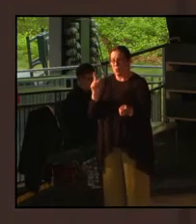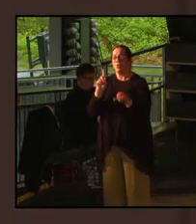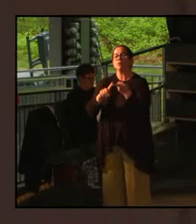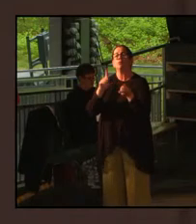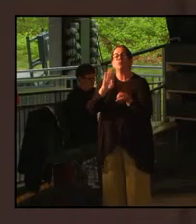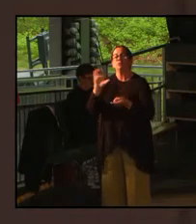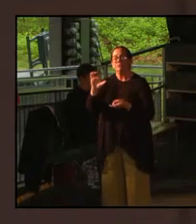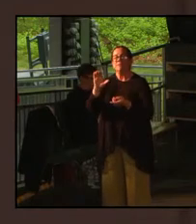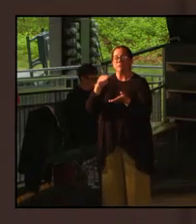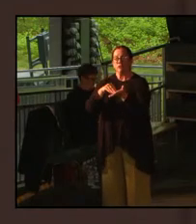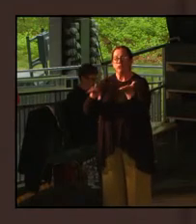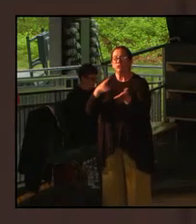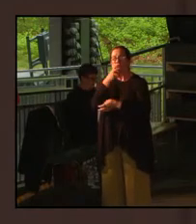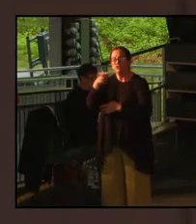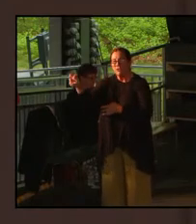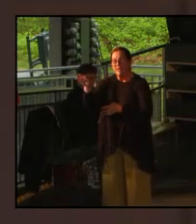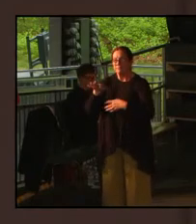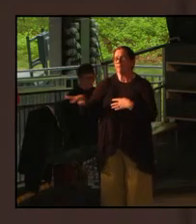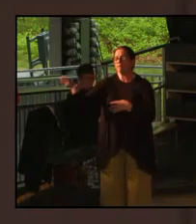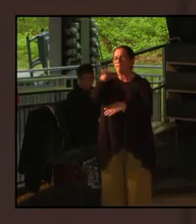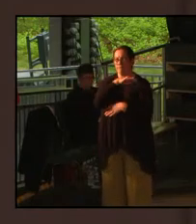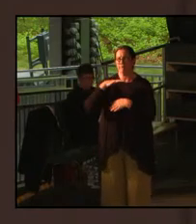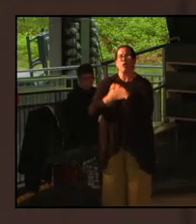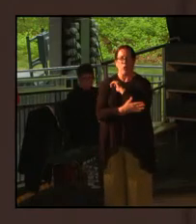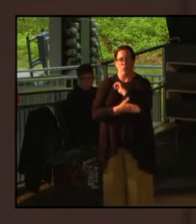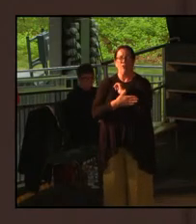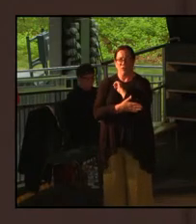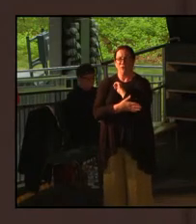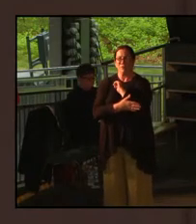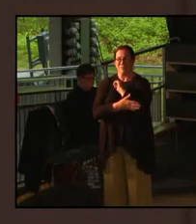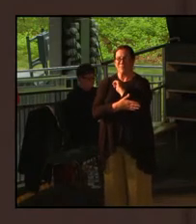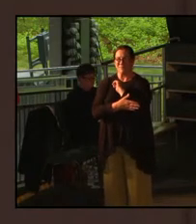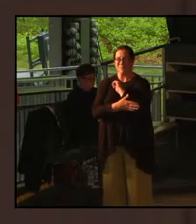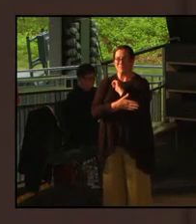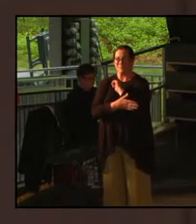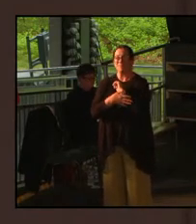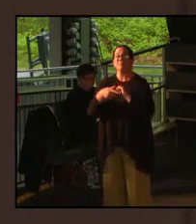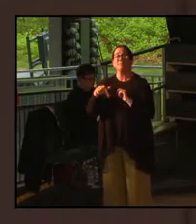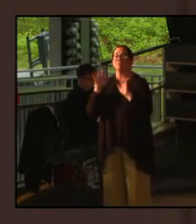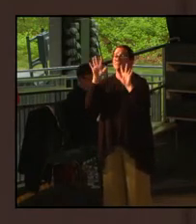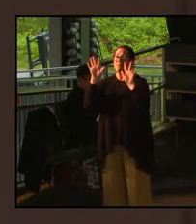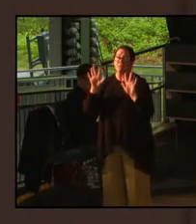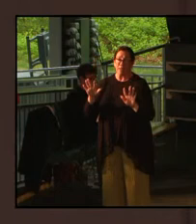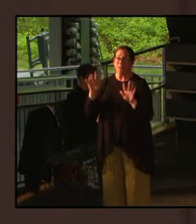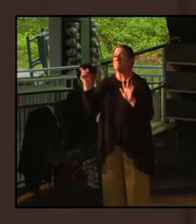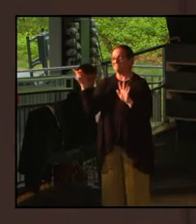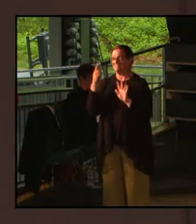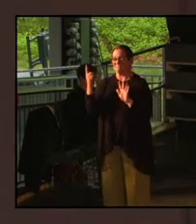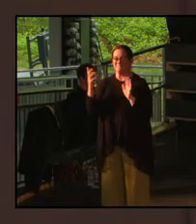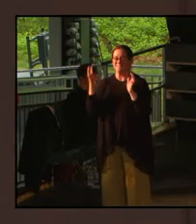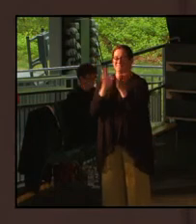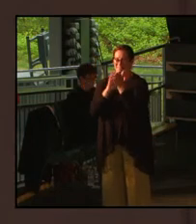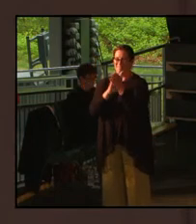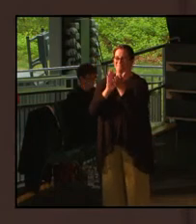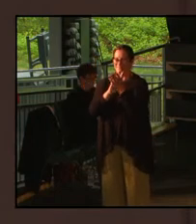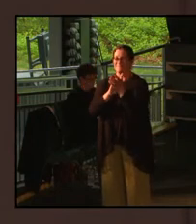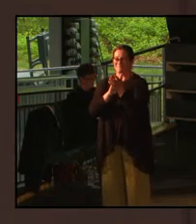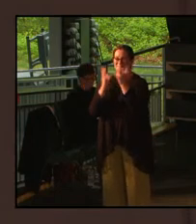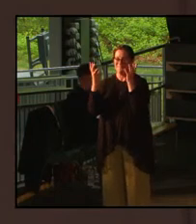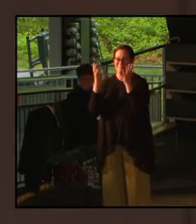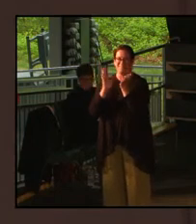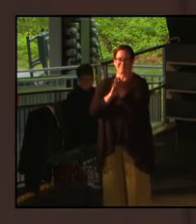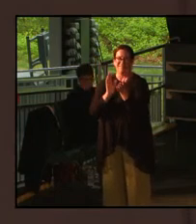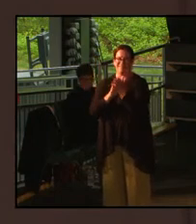to transfer to colleges across the country. This is an incredible, yes.